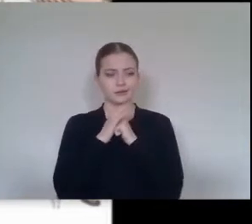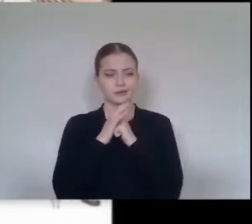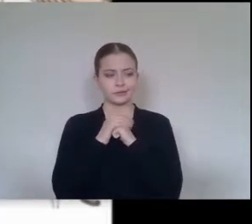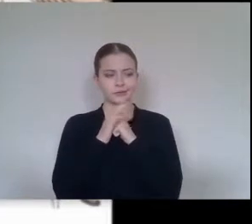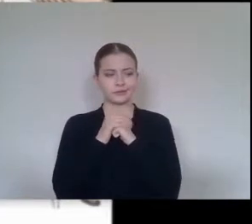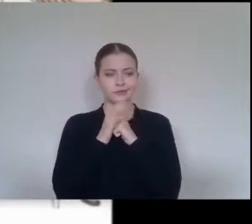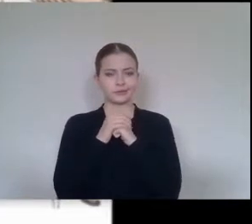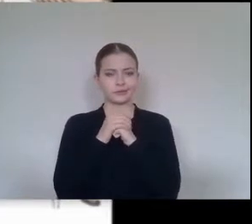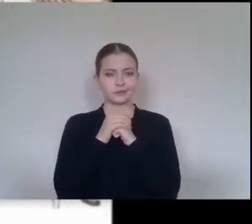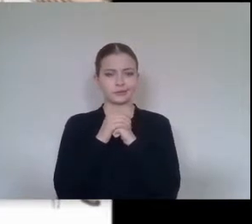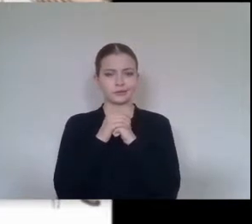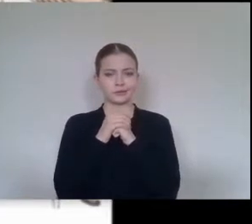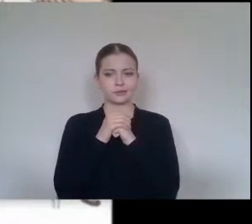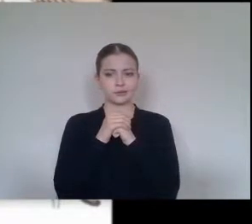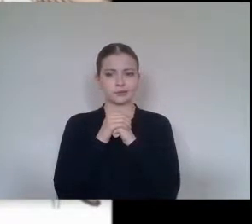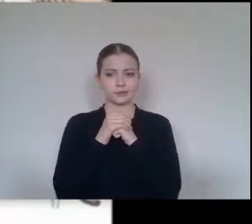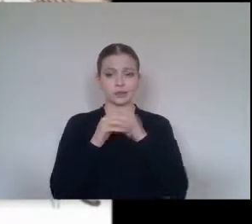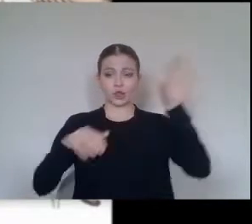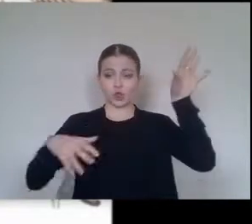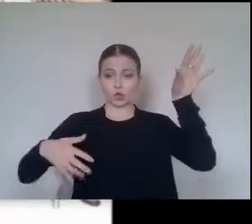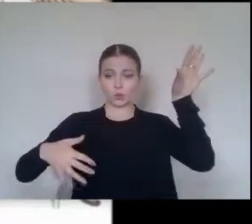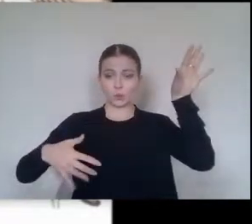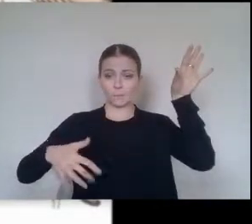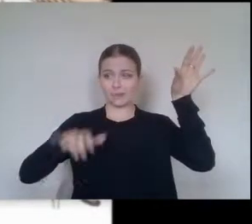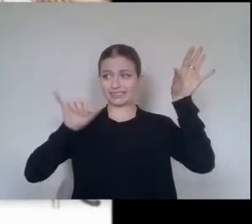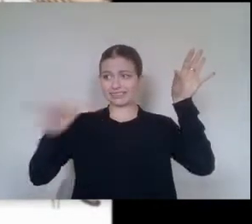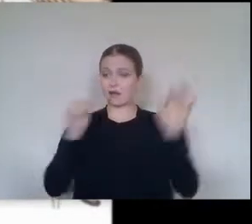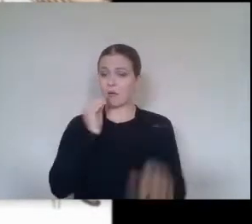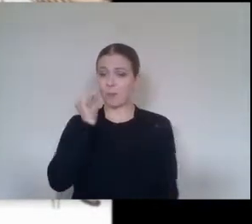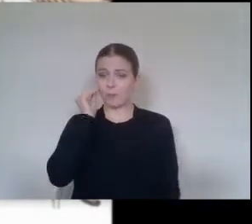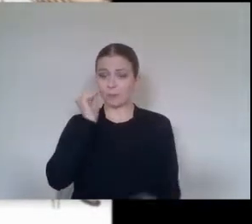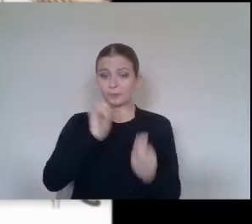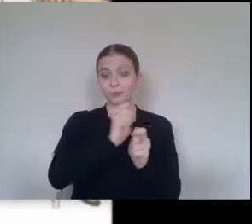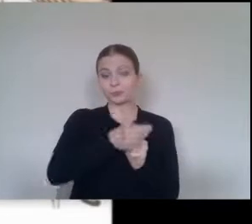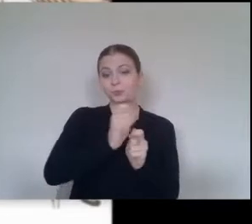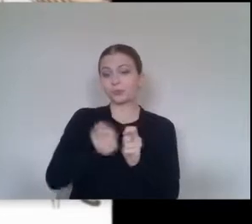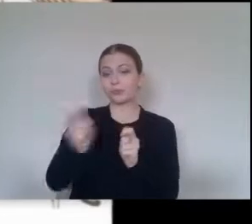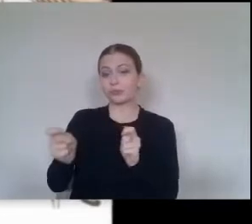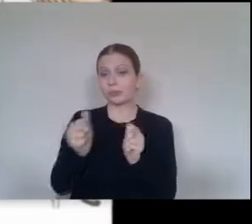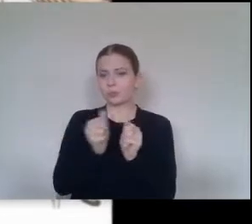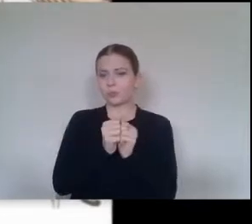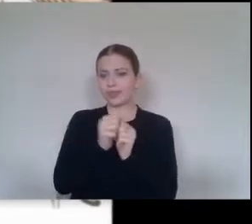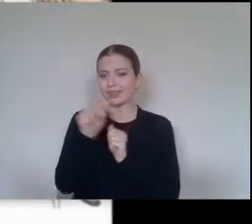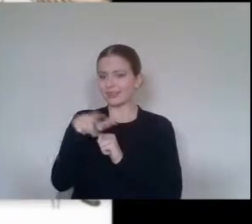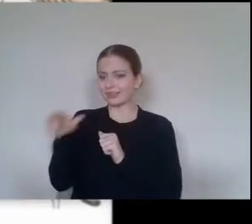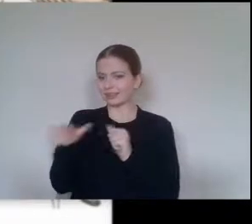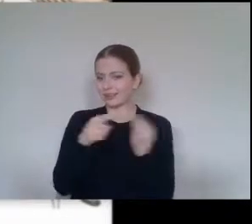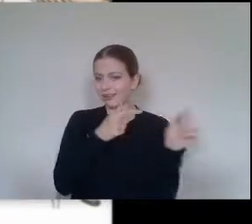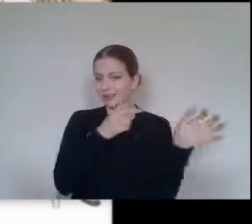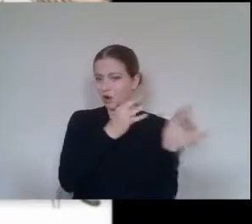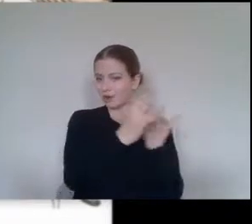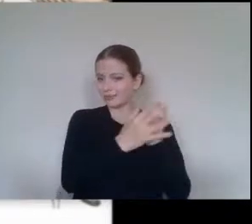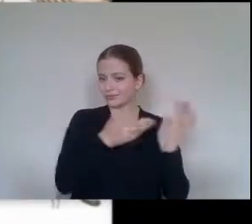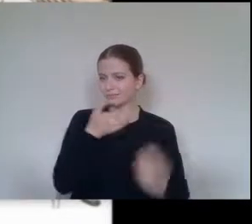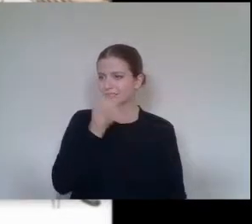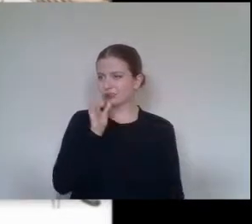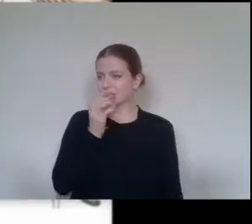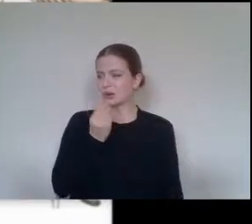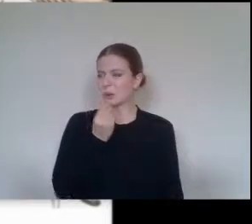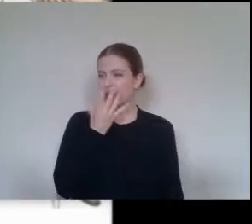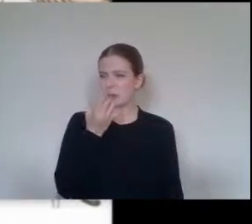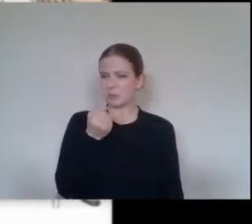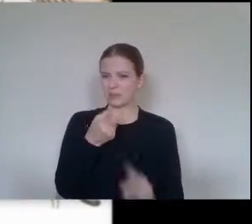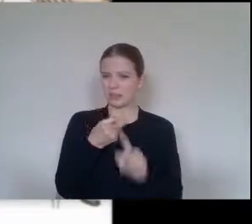and the tuba stayed home playing cards with his landlady, the harp, taking sips of warm milk from